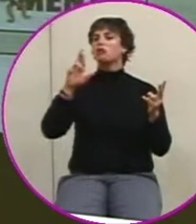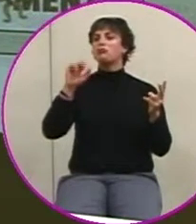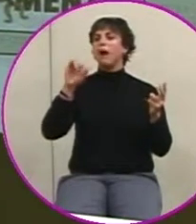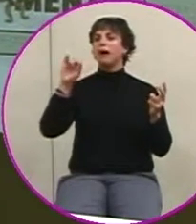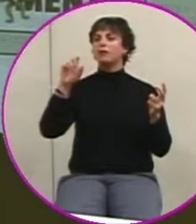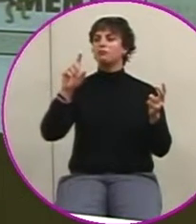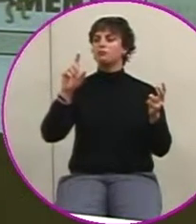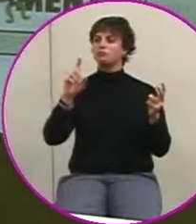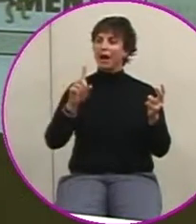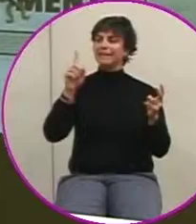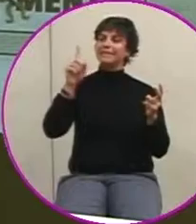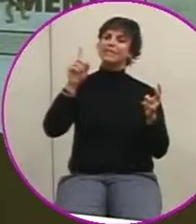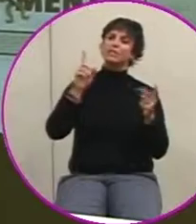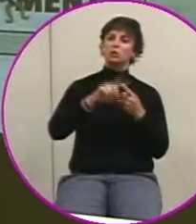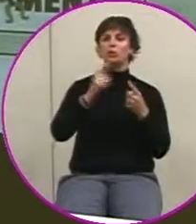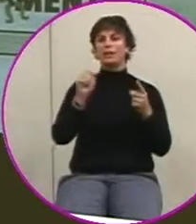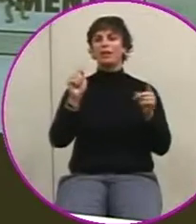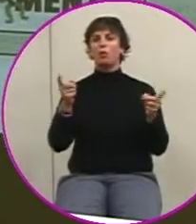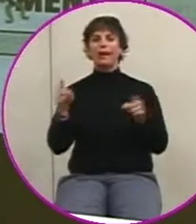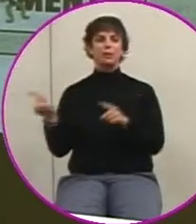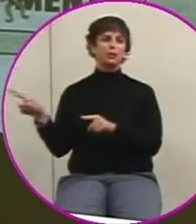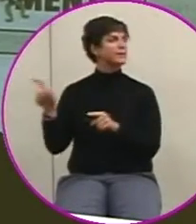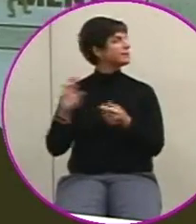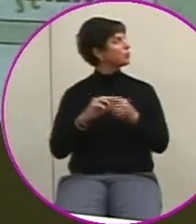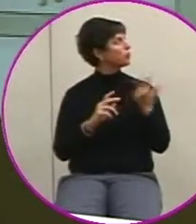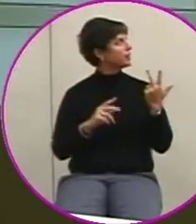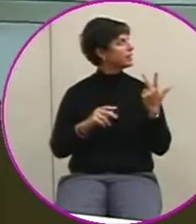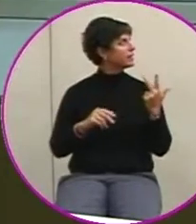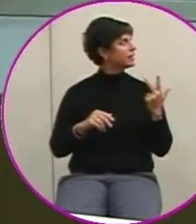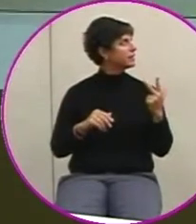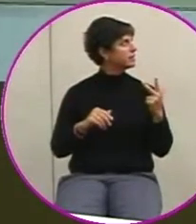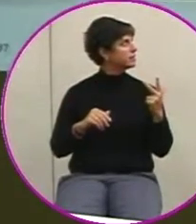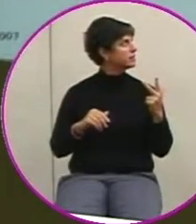Rising to the occasion. Number 3.